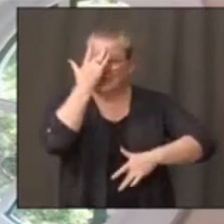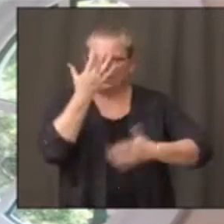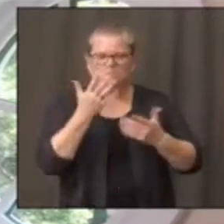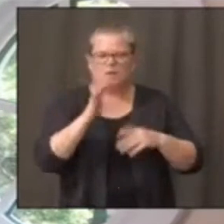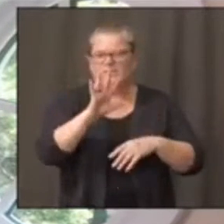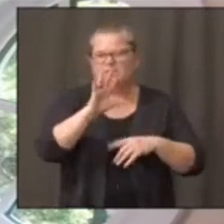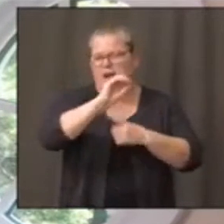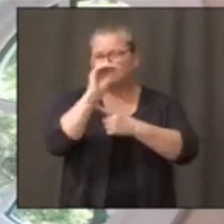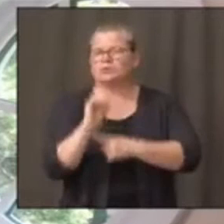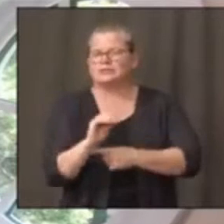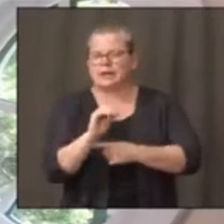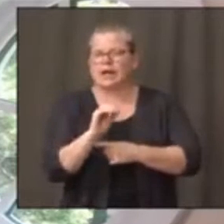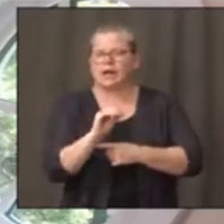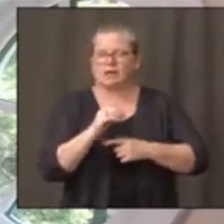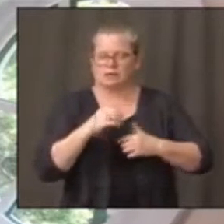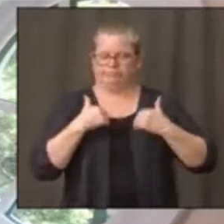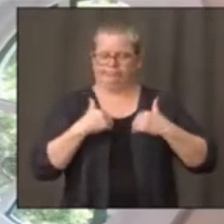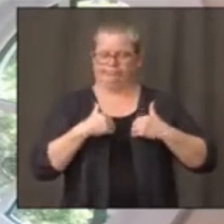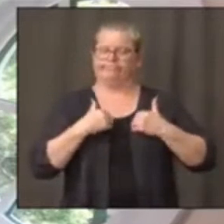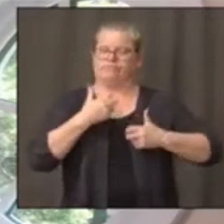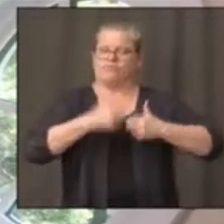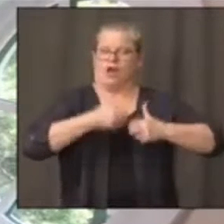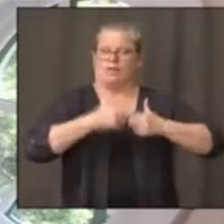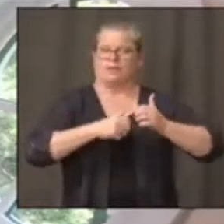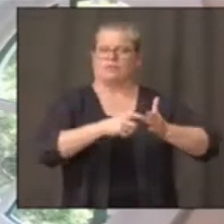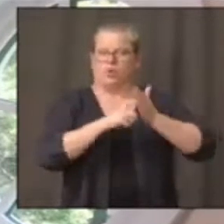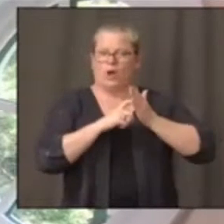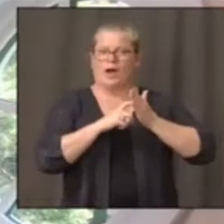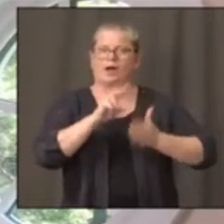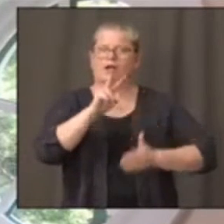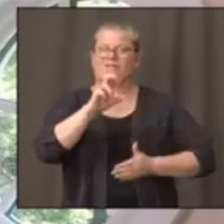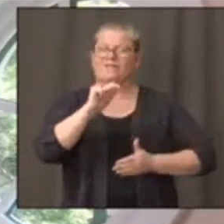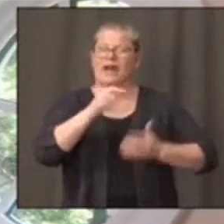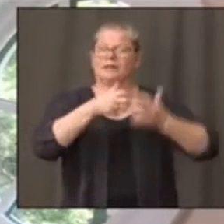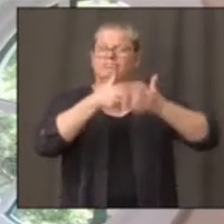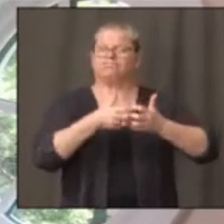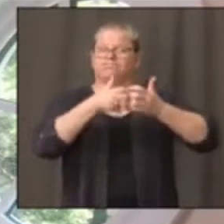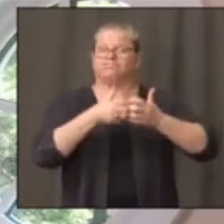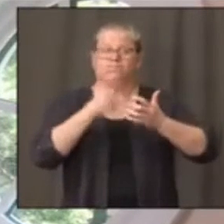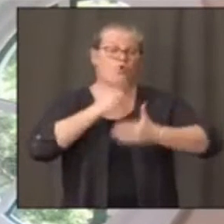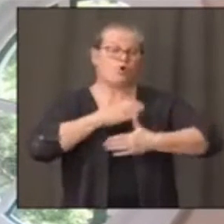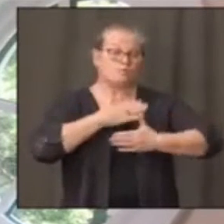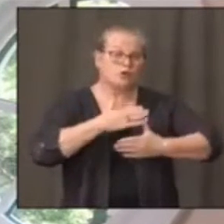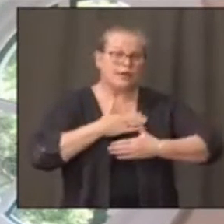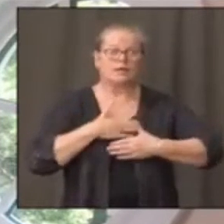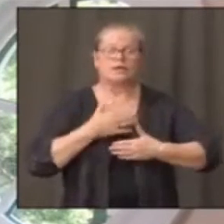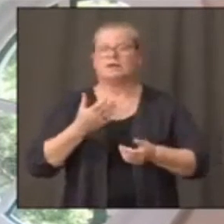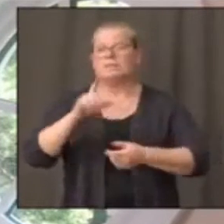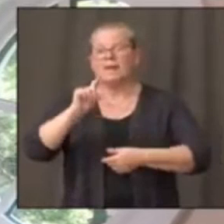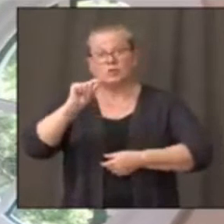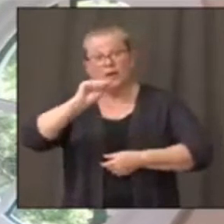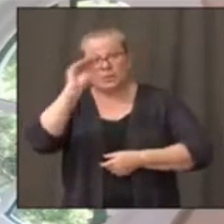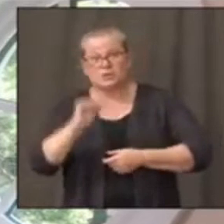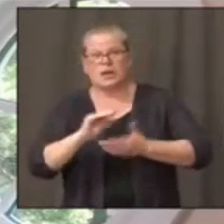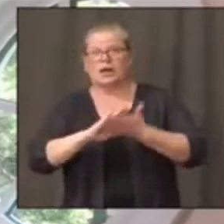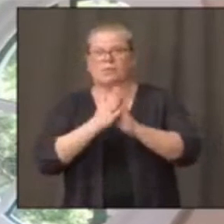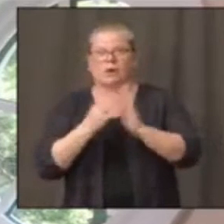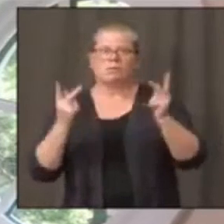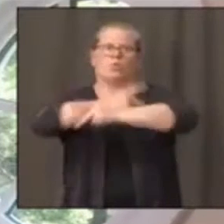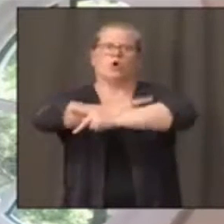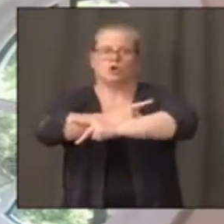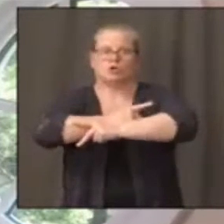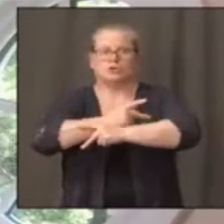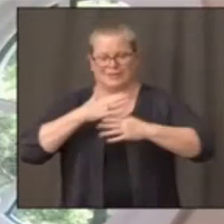0.6% developed critical disease requiring ICU, so multi-organ system failure, acute respiratory